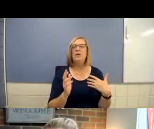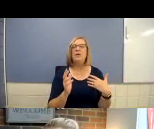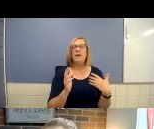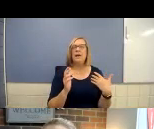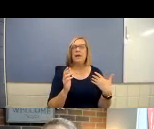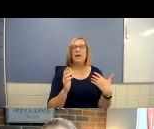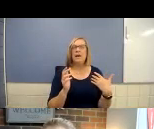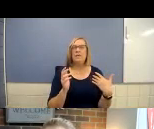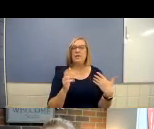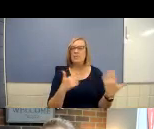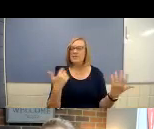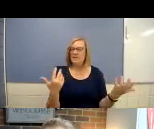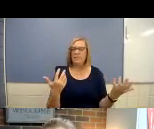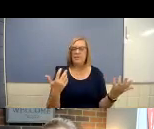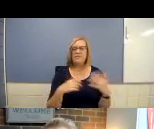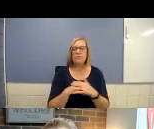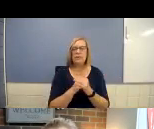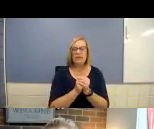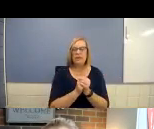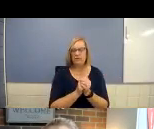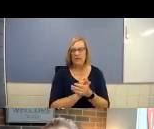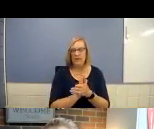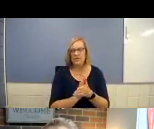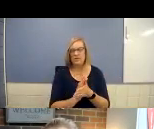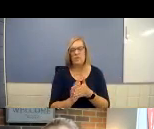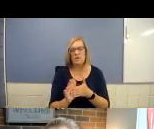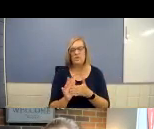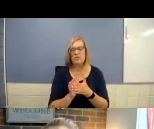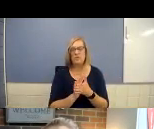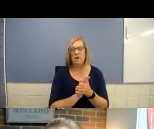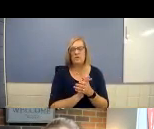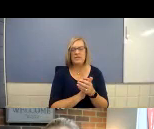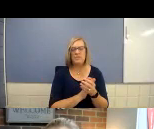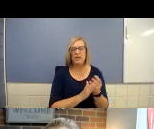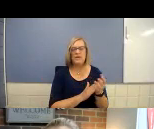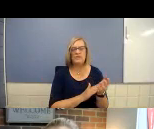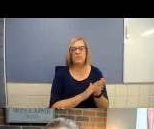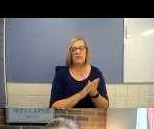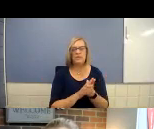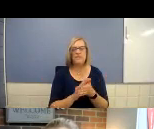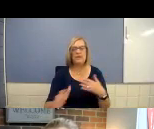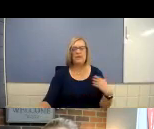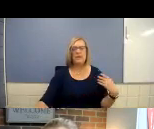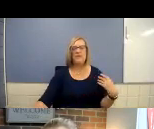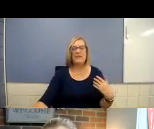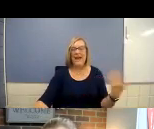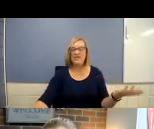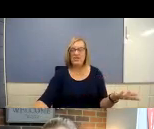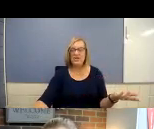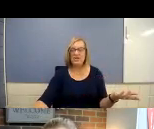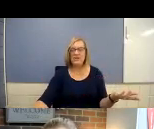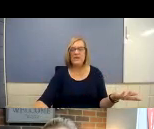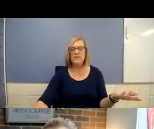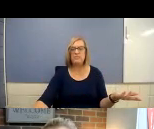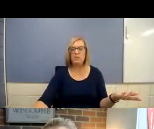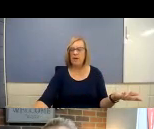how humans develop is a really good foundational course for all of us as working as interpreters. The very last